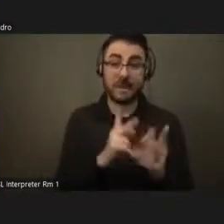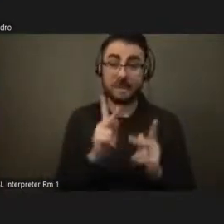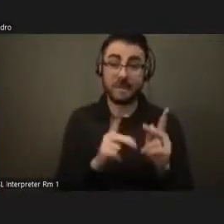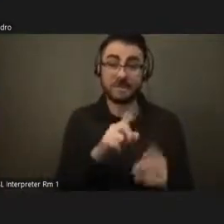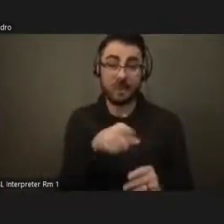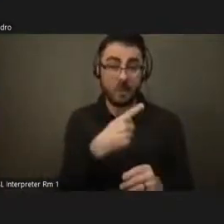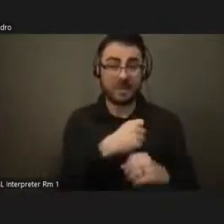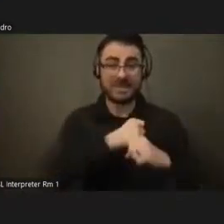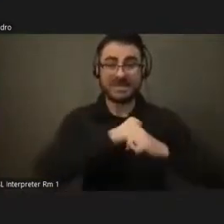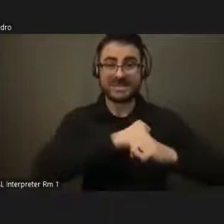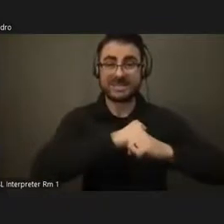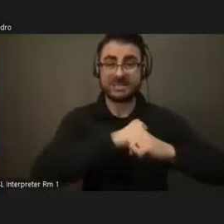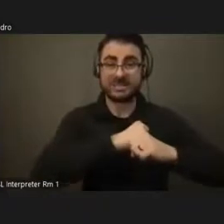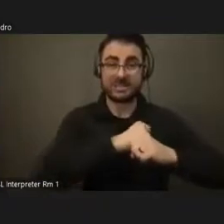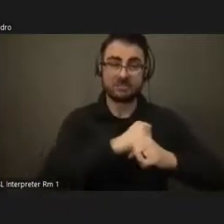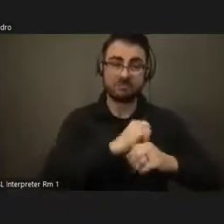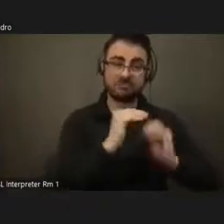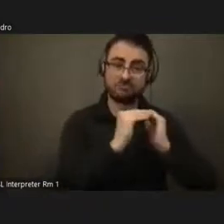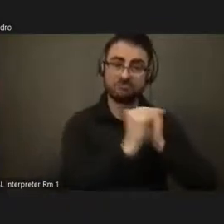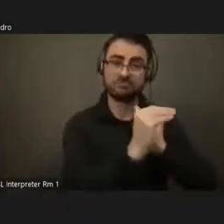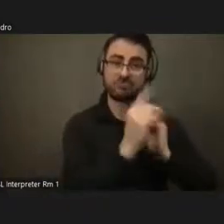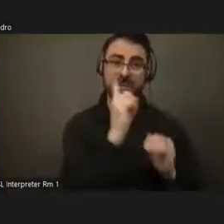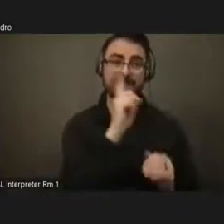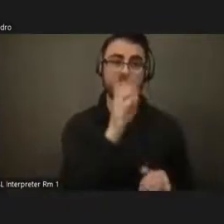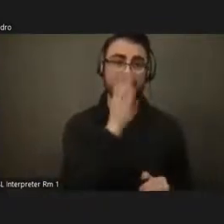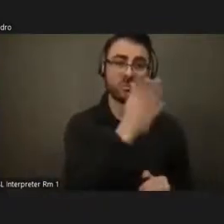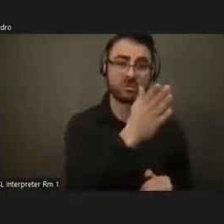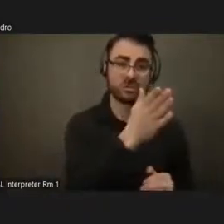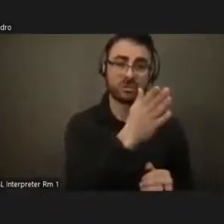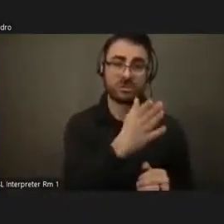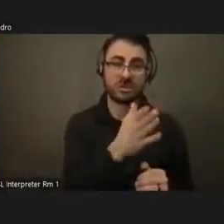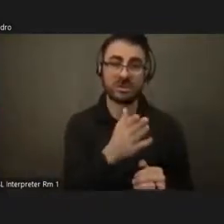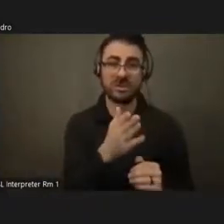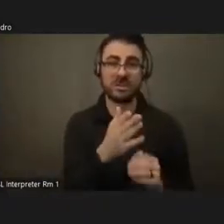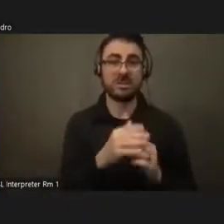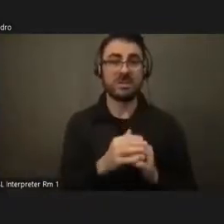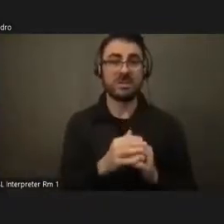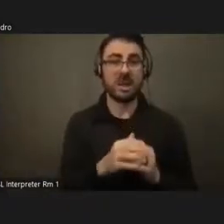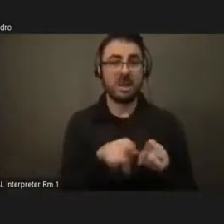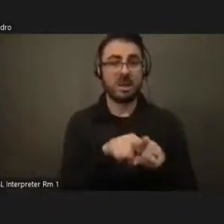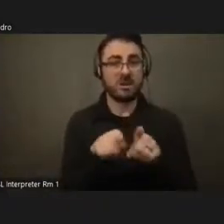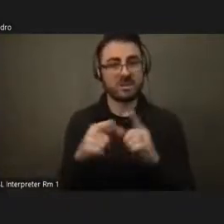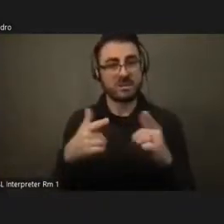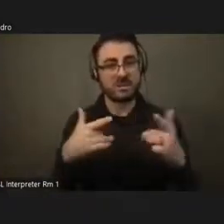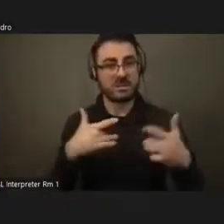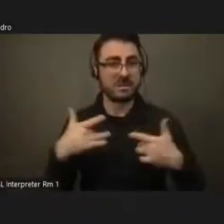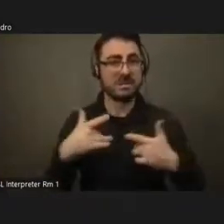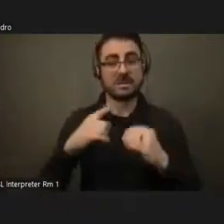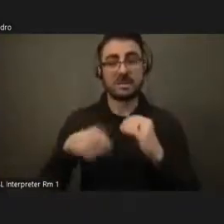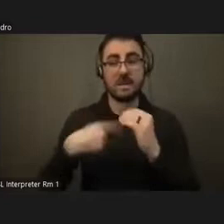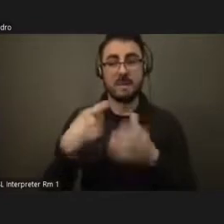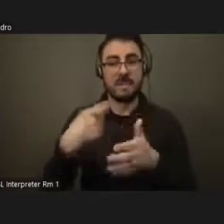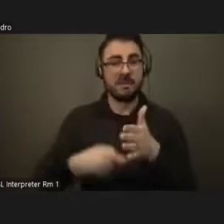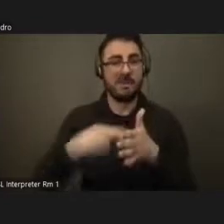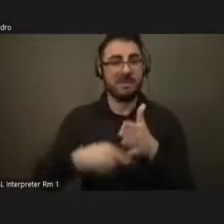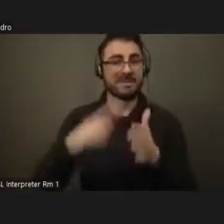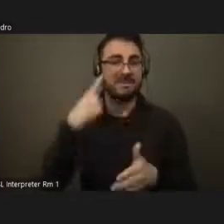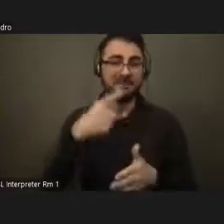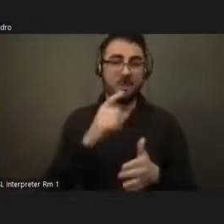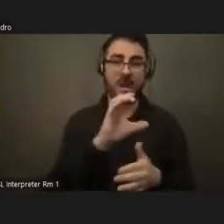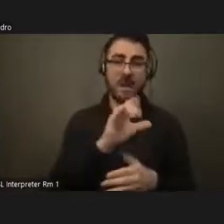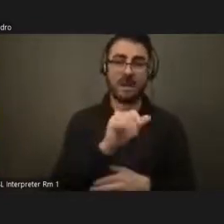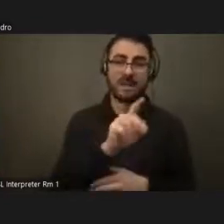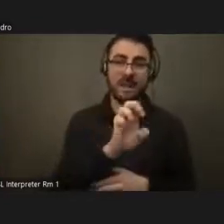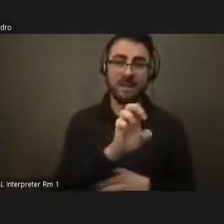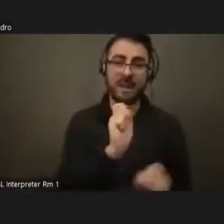security in the future. It could be the difference between safety and despair. And I worry about the price tag about climate adaptations and climate repair